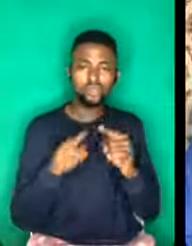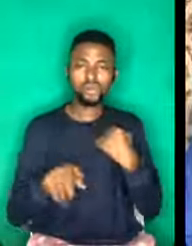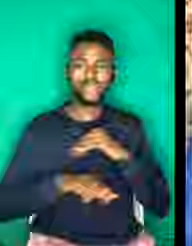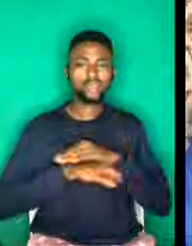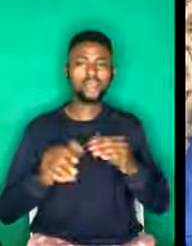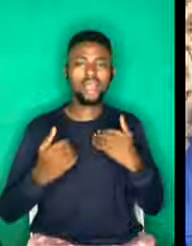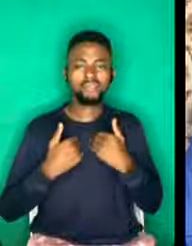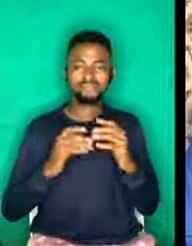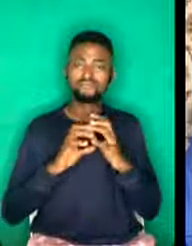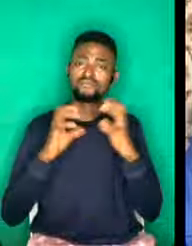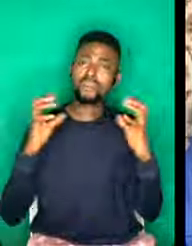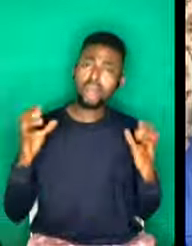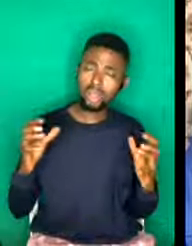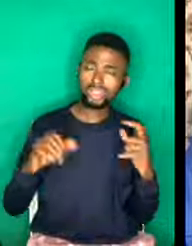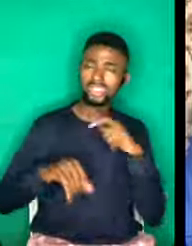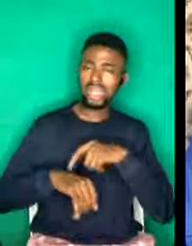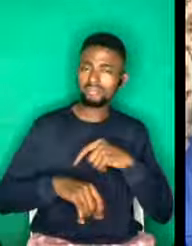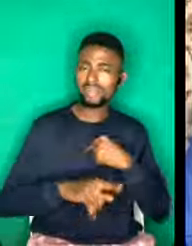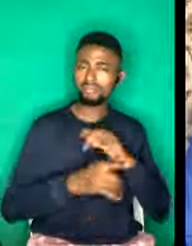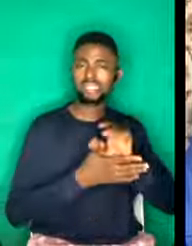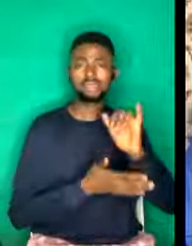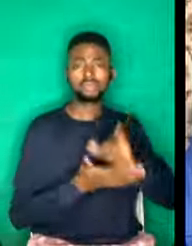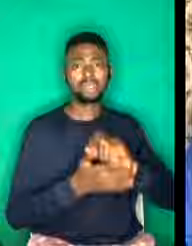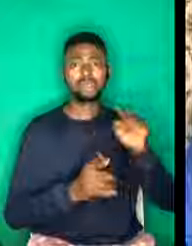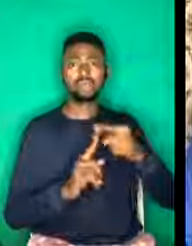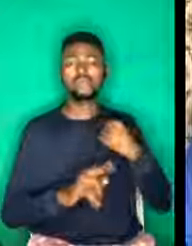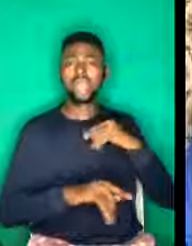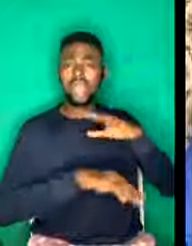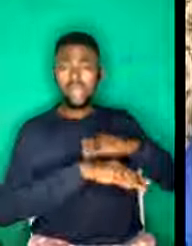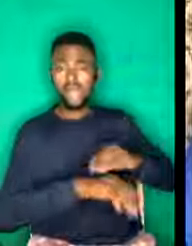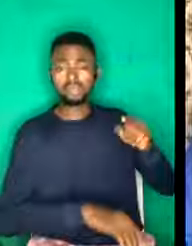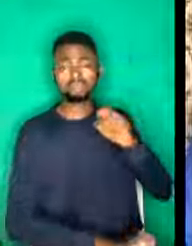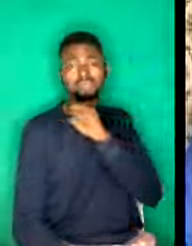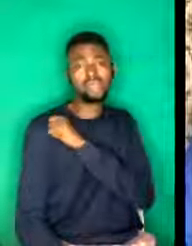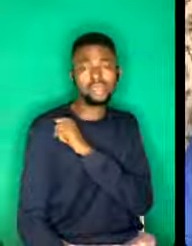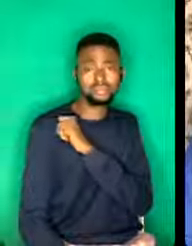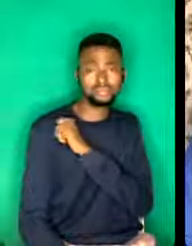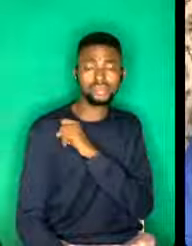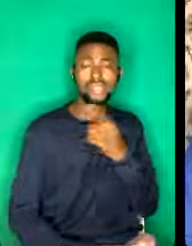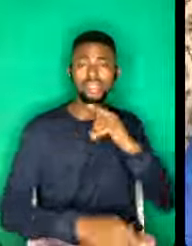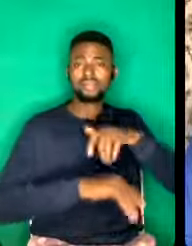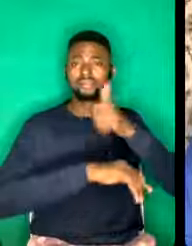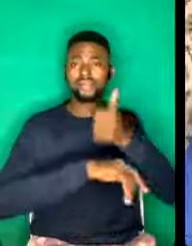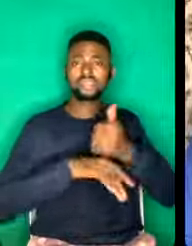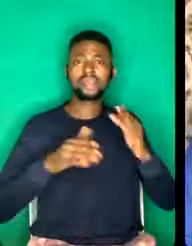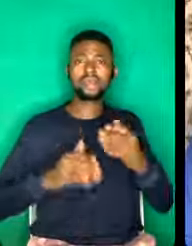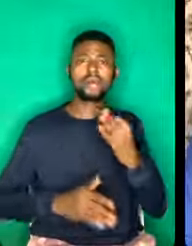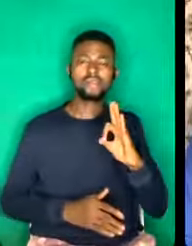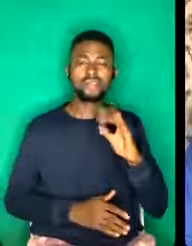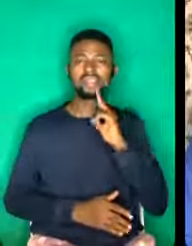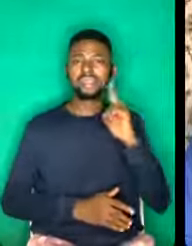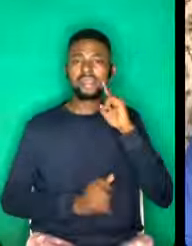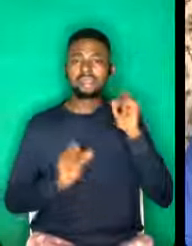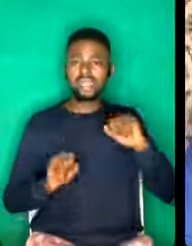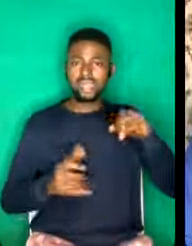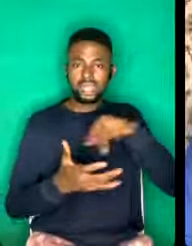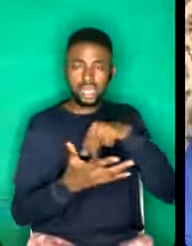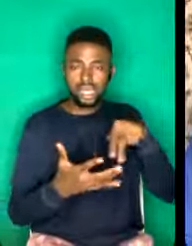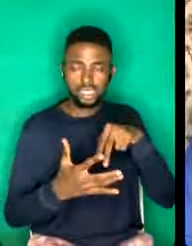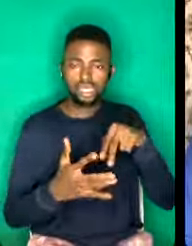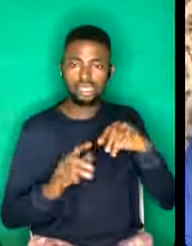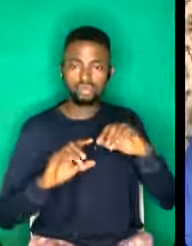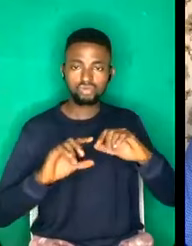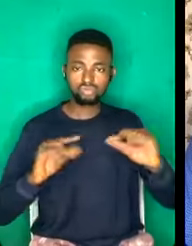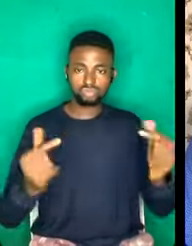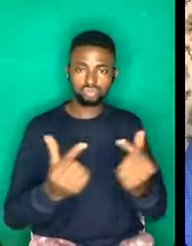But I believe that when we call on Mr. Samuel, right, the founder of Deaf Can Dance Crew, we will